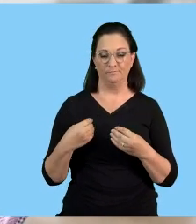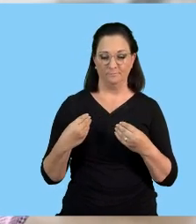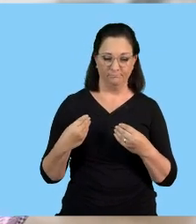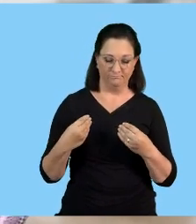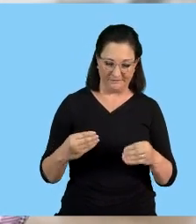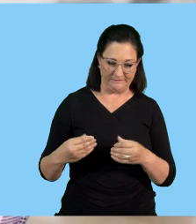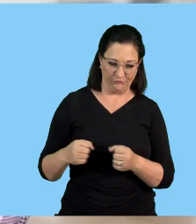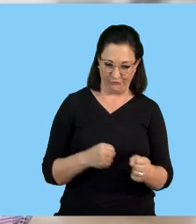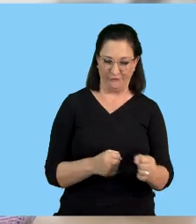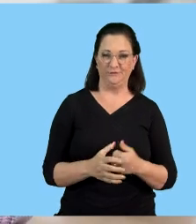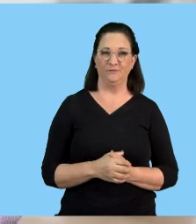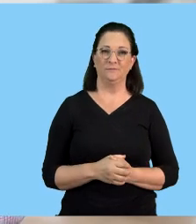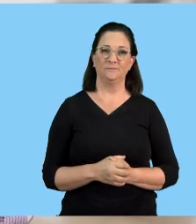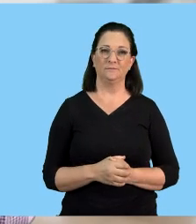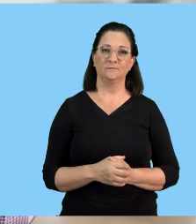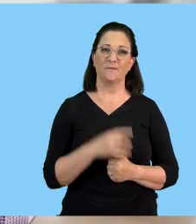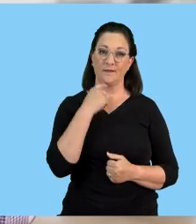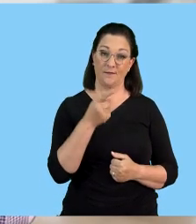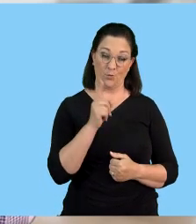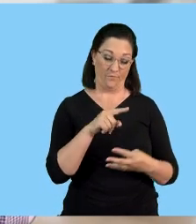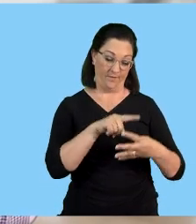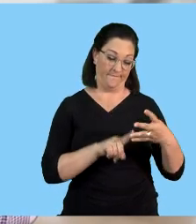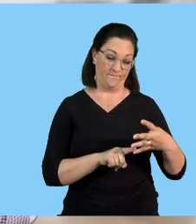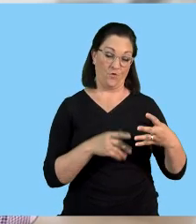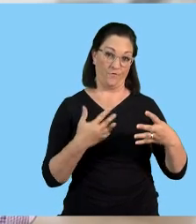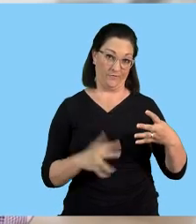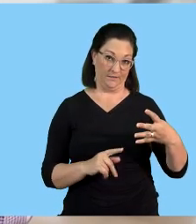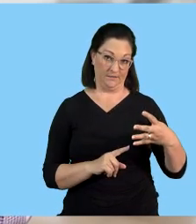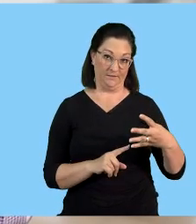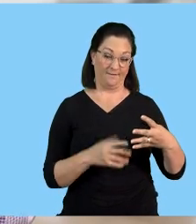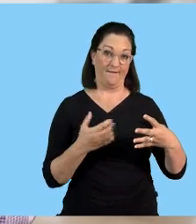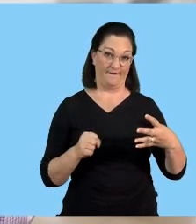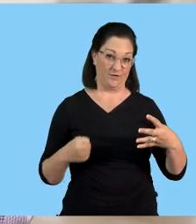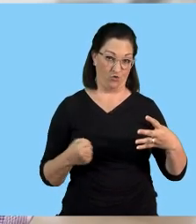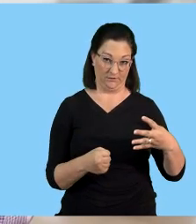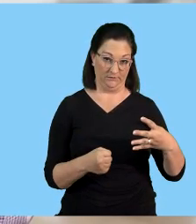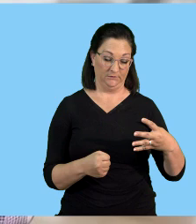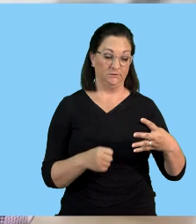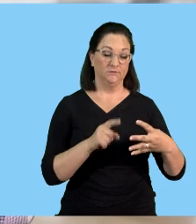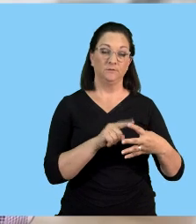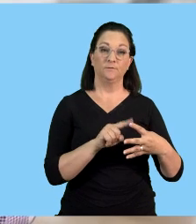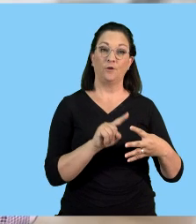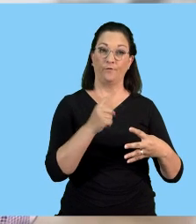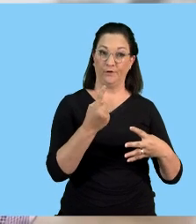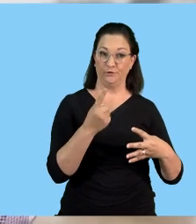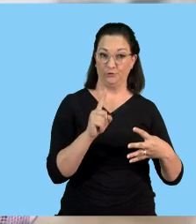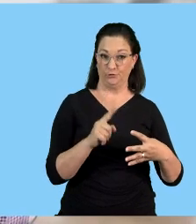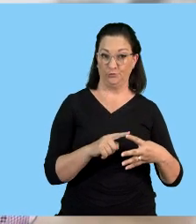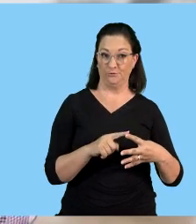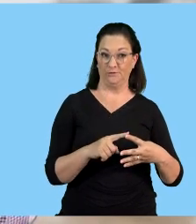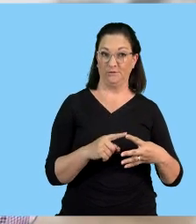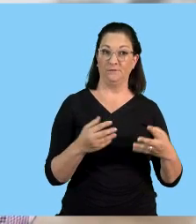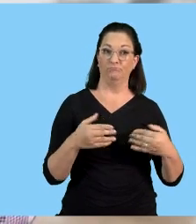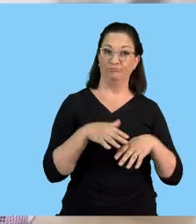strategies. So as mentioned, we've got 4 different business strategies. We will start with the first one, which